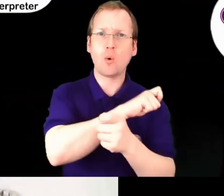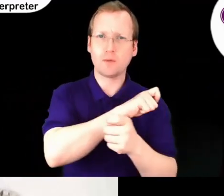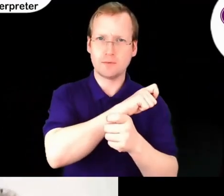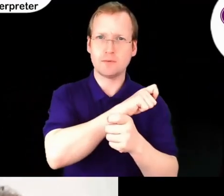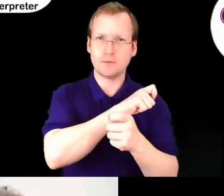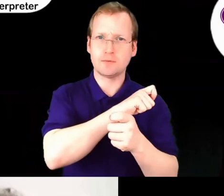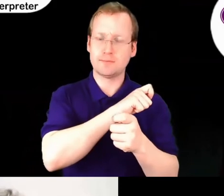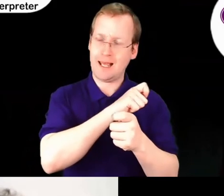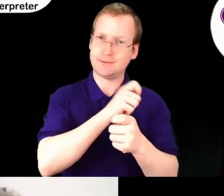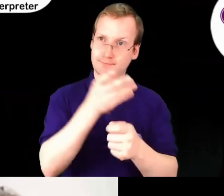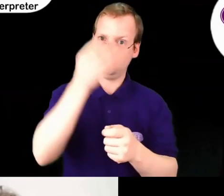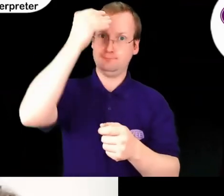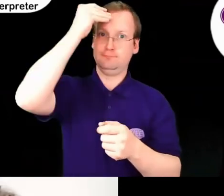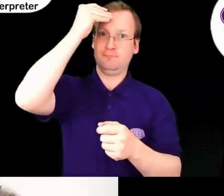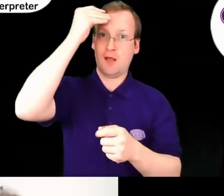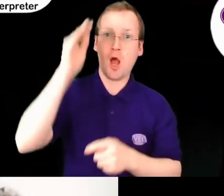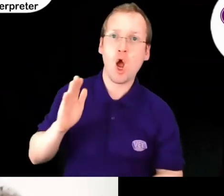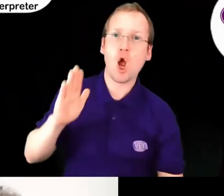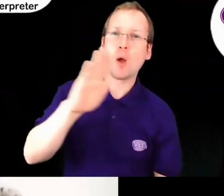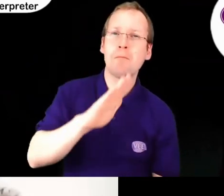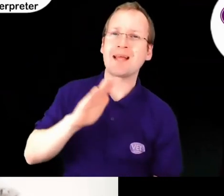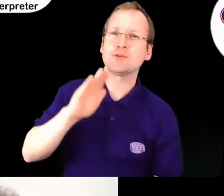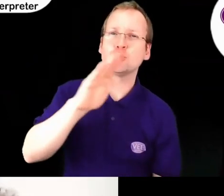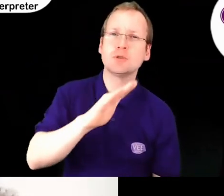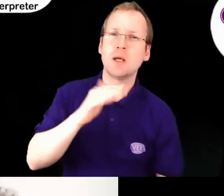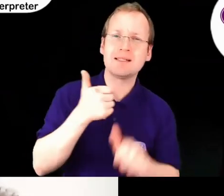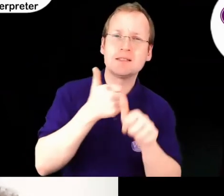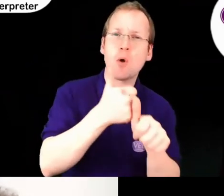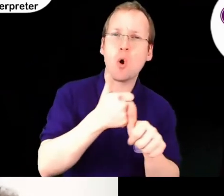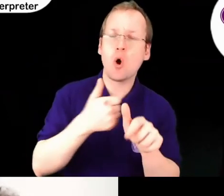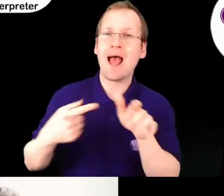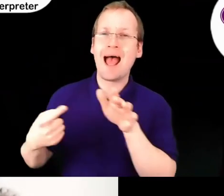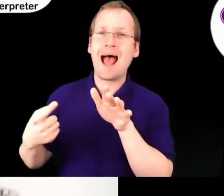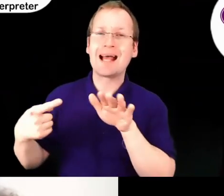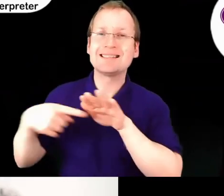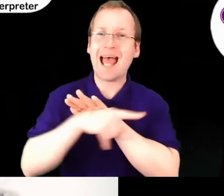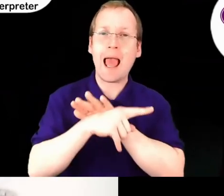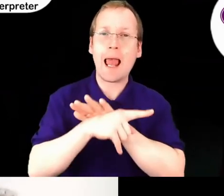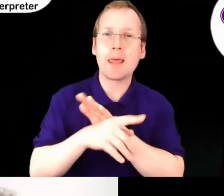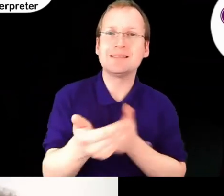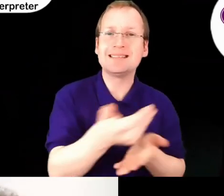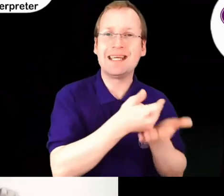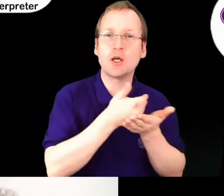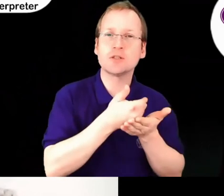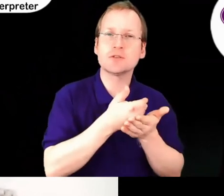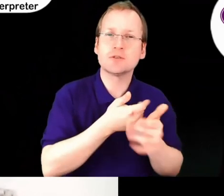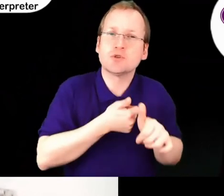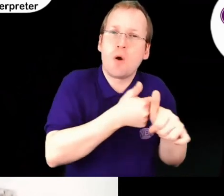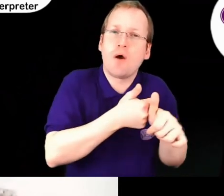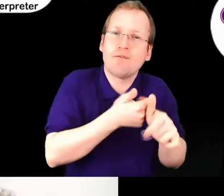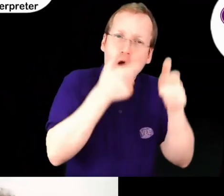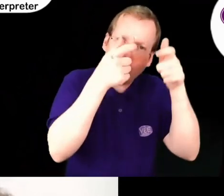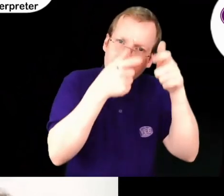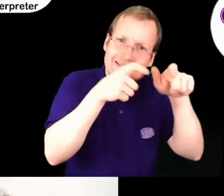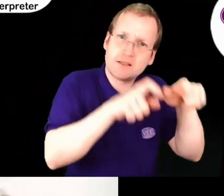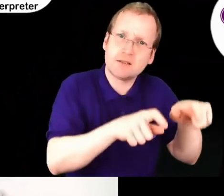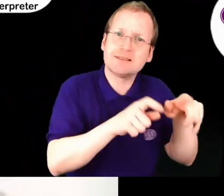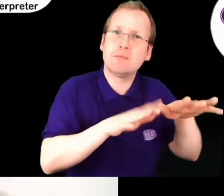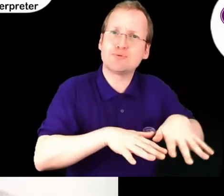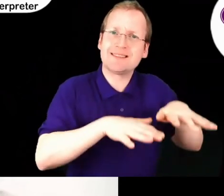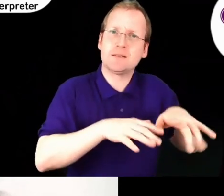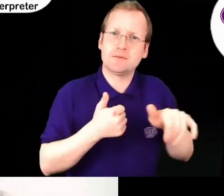compassion. It was supporting a number of asylum seekers to get residence in Britain.